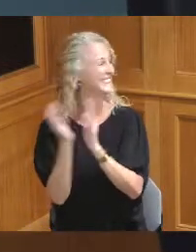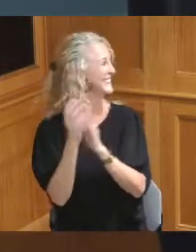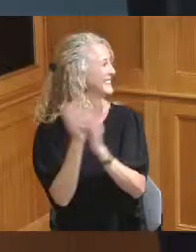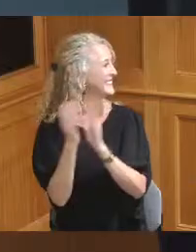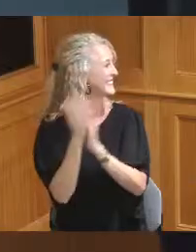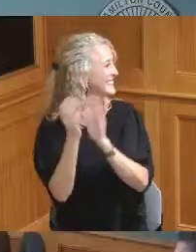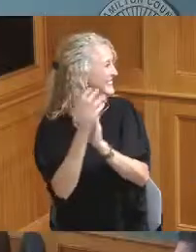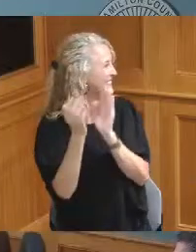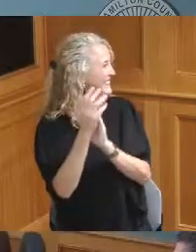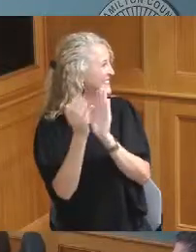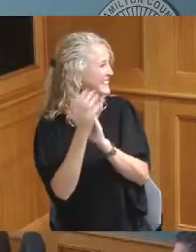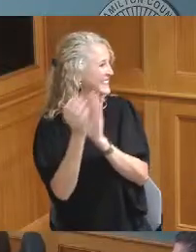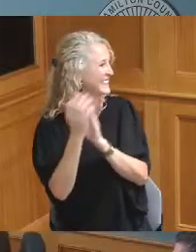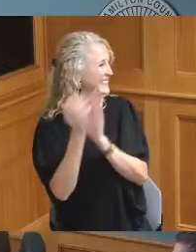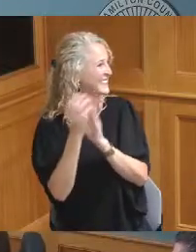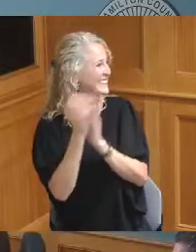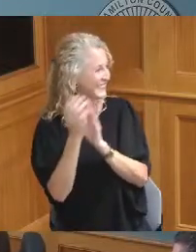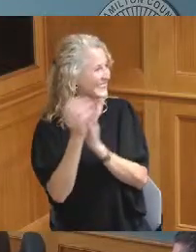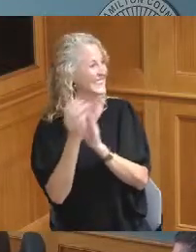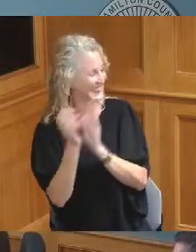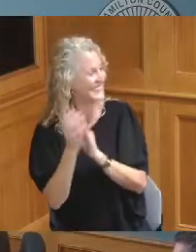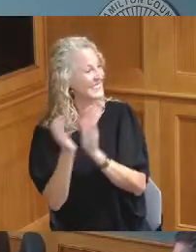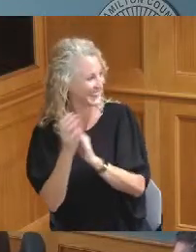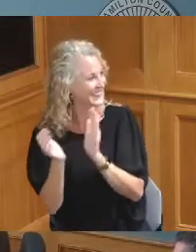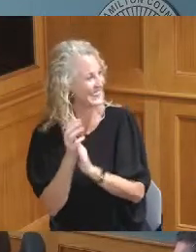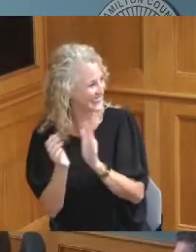Yes. Thank you.